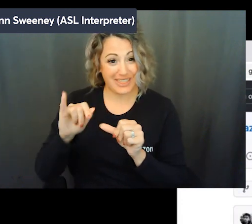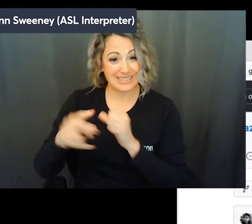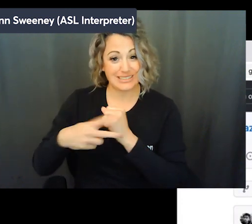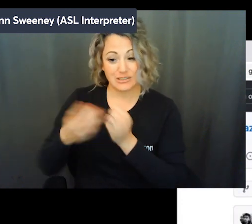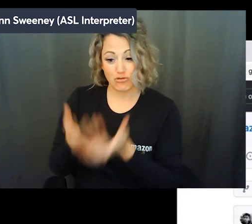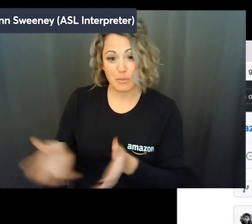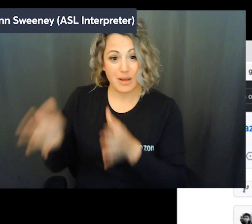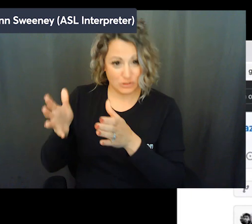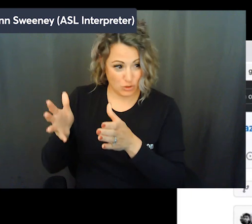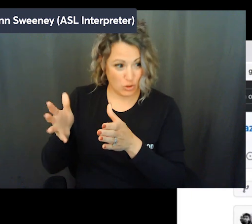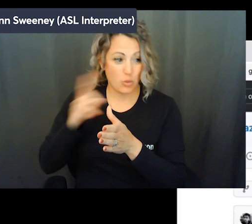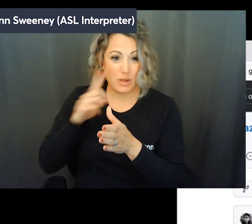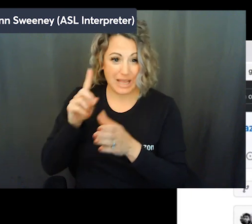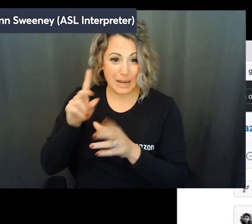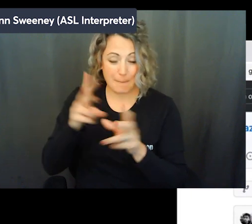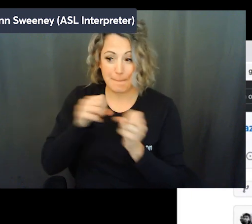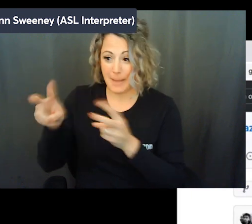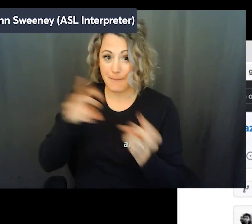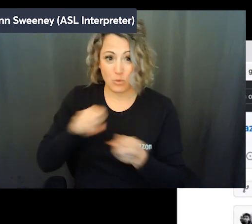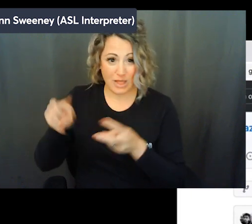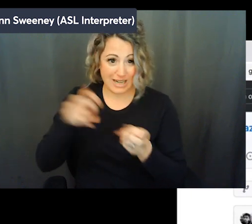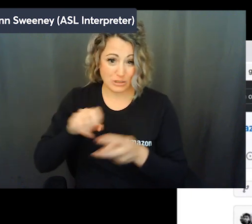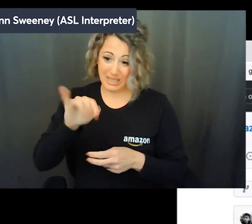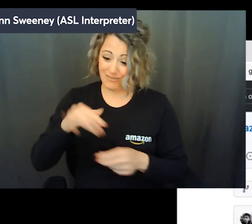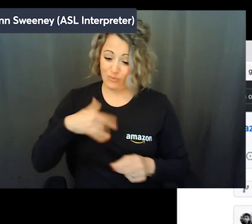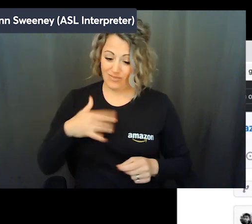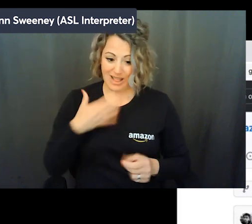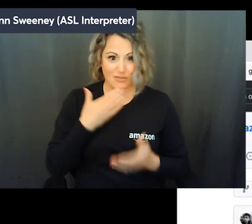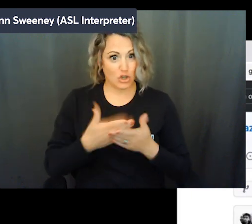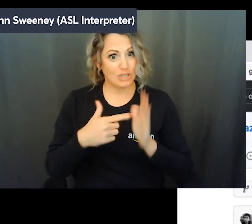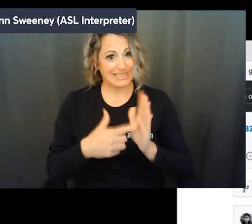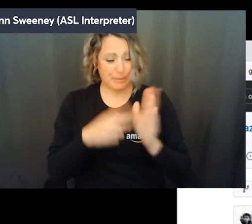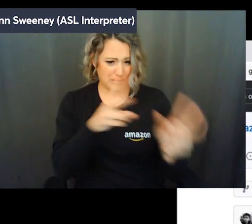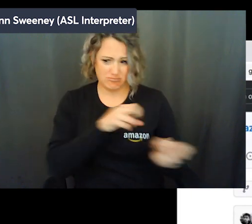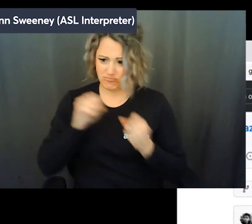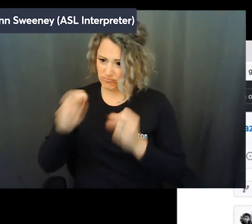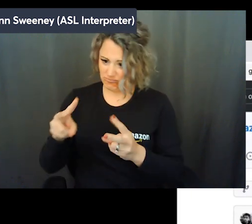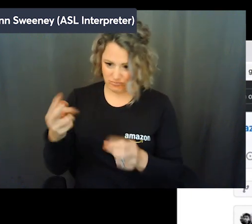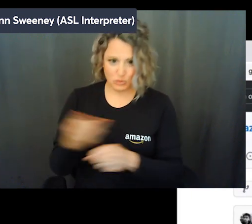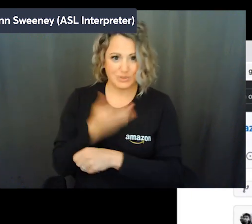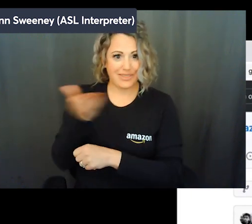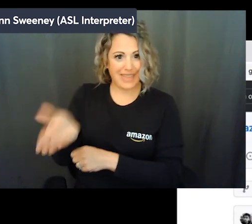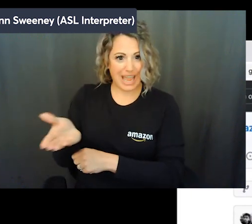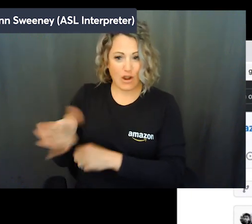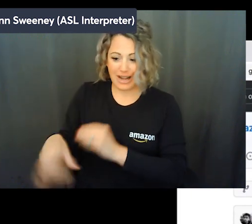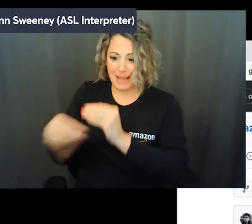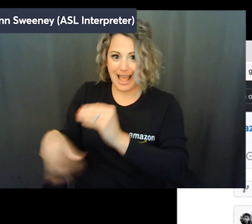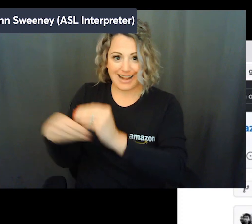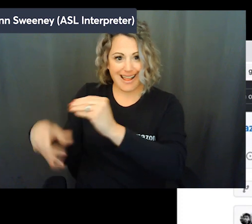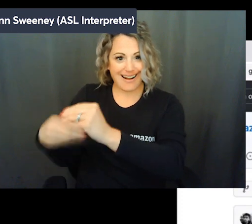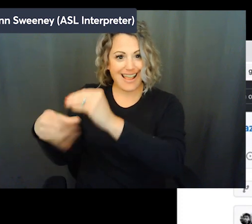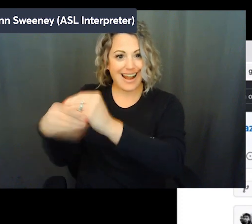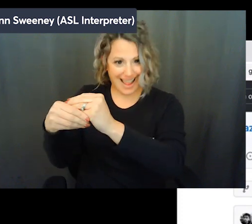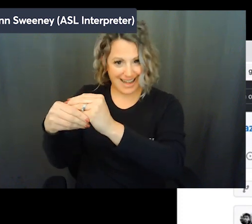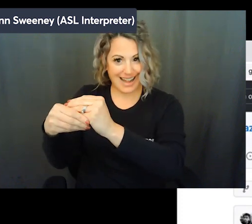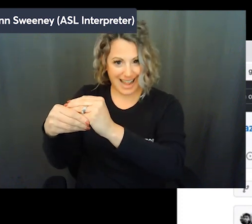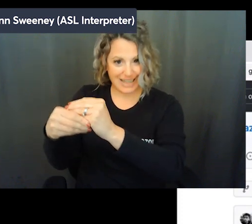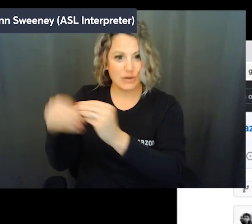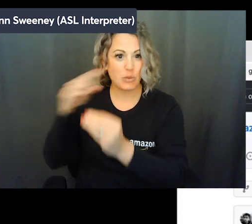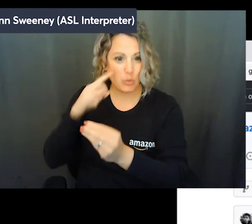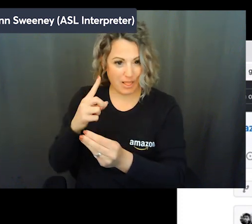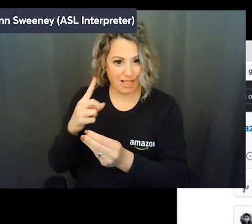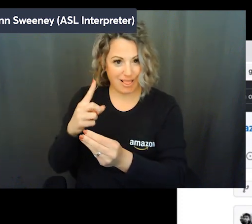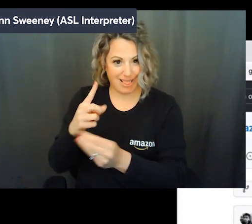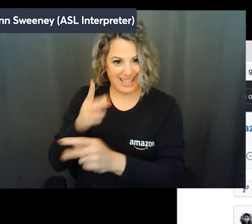to get populated. If you feel like you have a great example, by all means, dump it in here and keep adding to it. And then we'll continue to cover it.